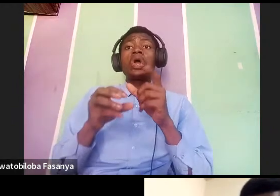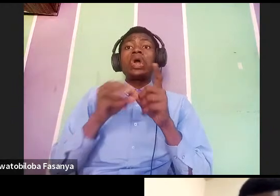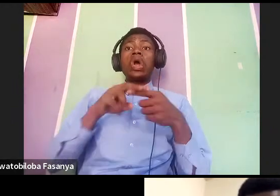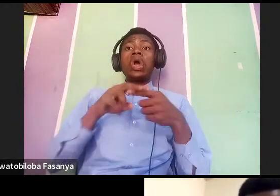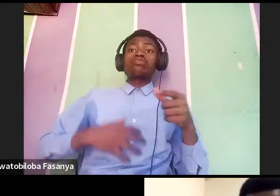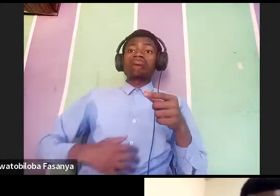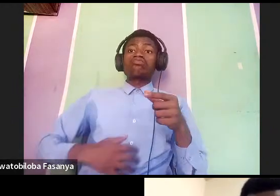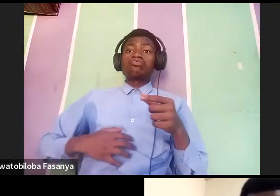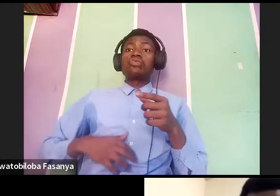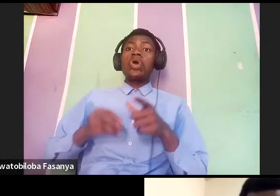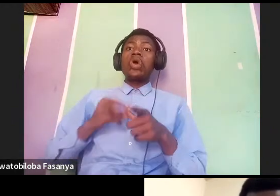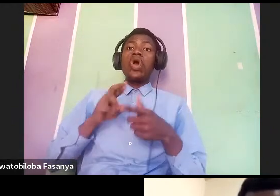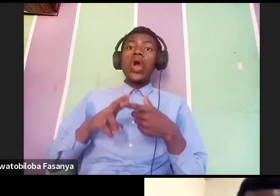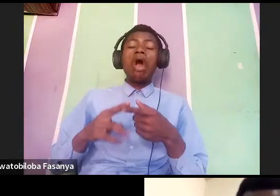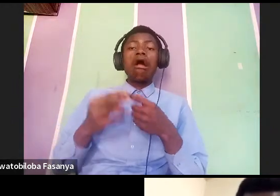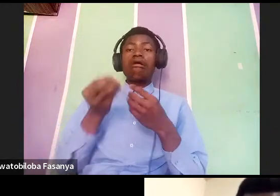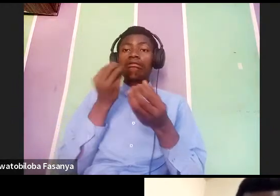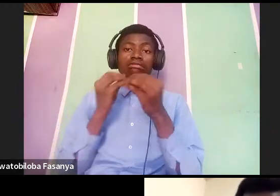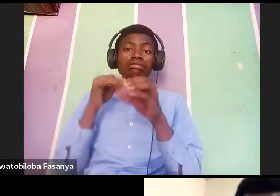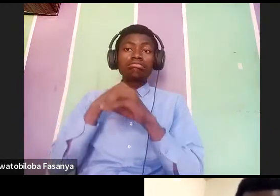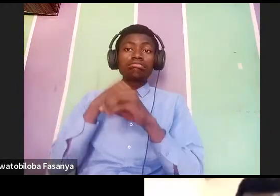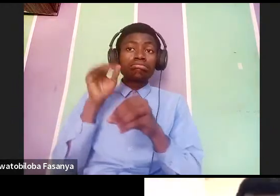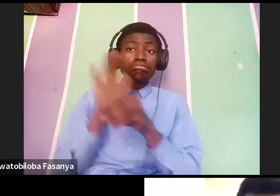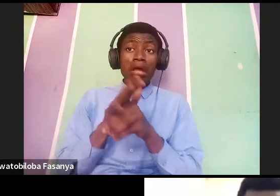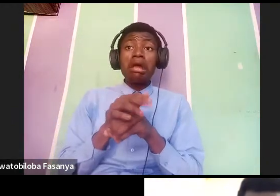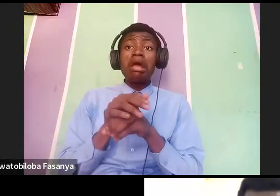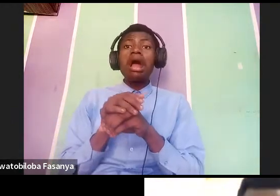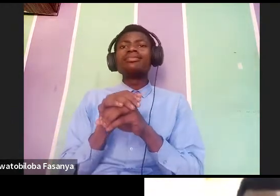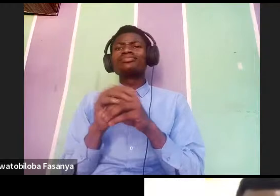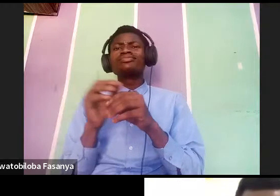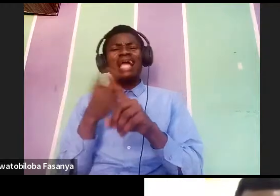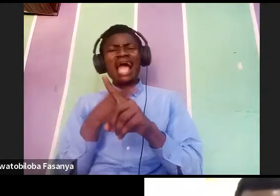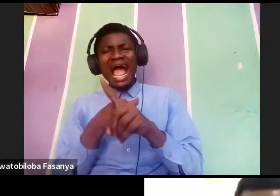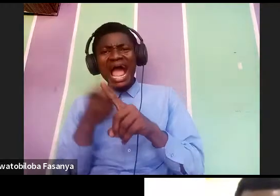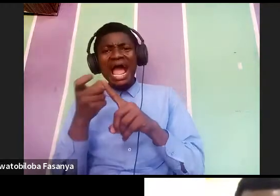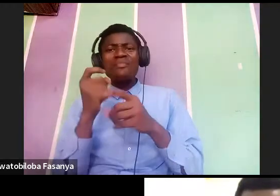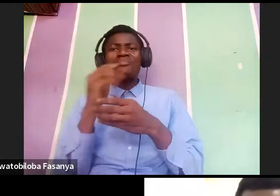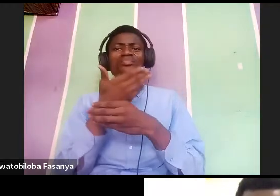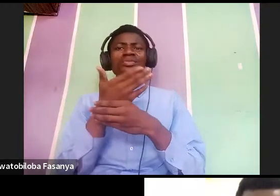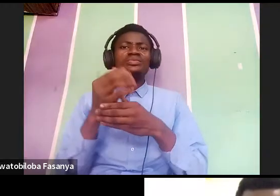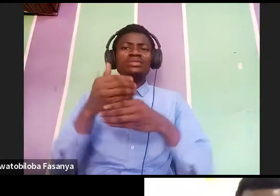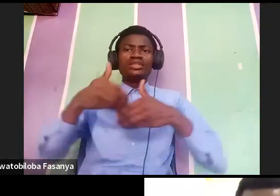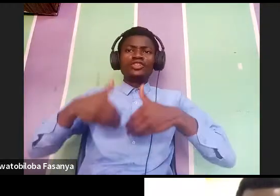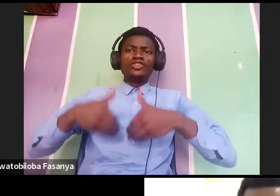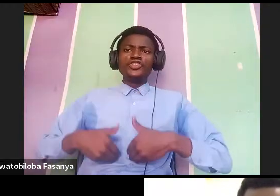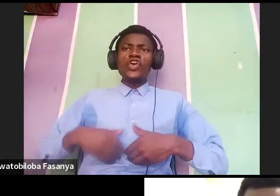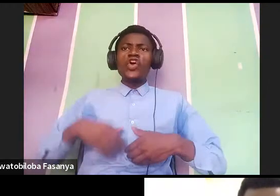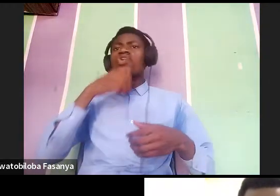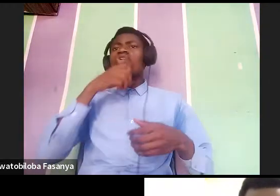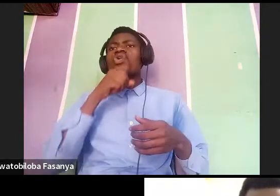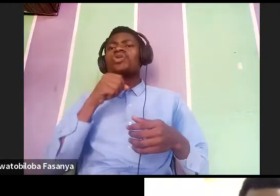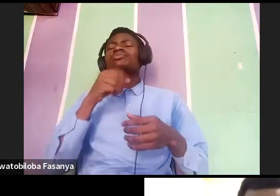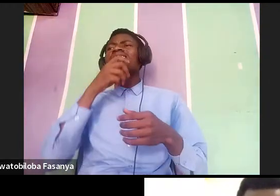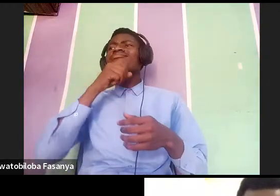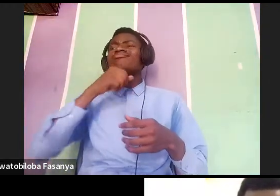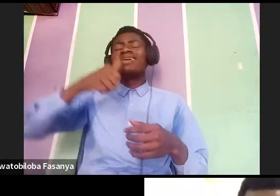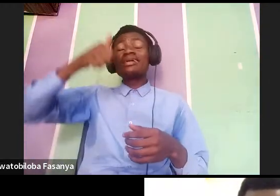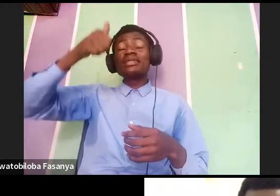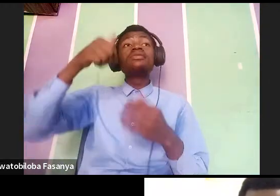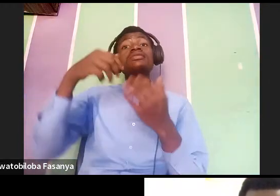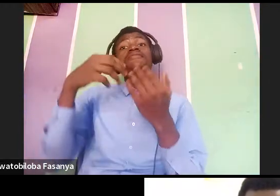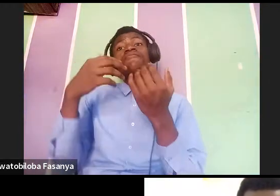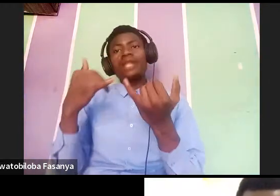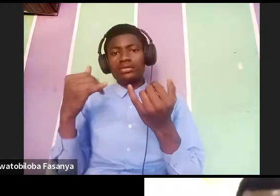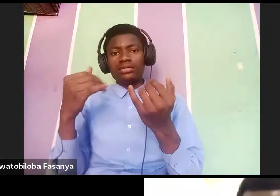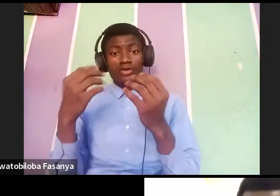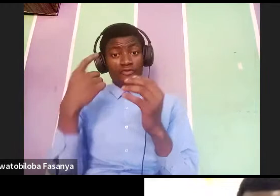could span between the young and the old and the elderly. So, in a case where we find ourselves in the situation where we're